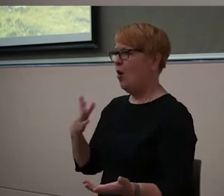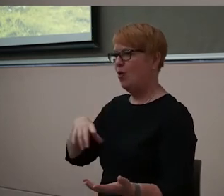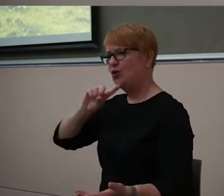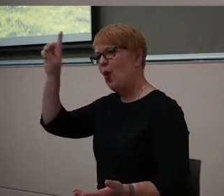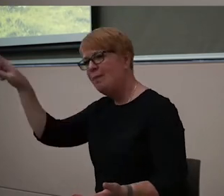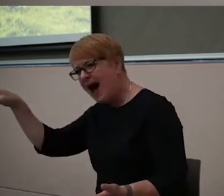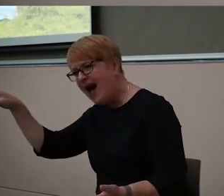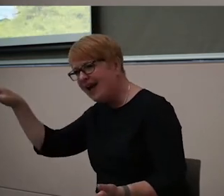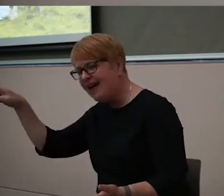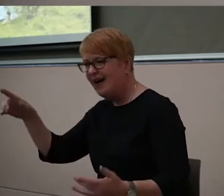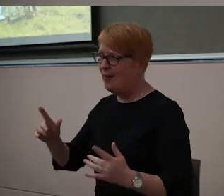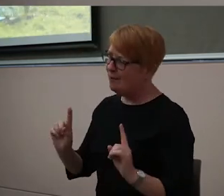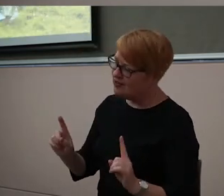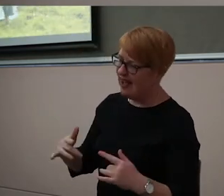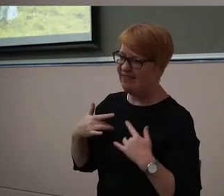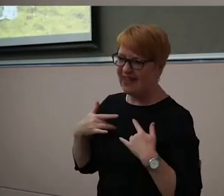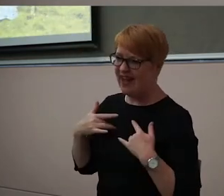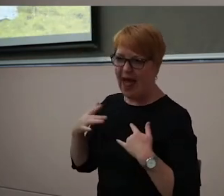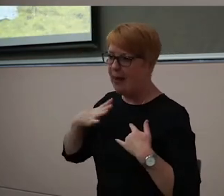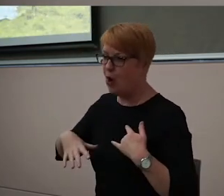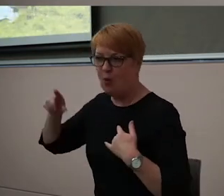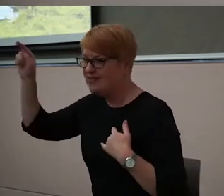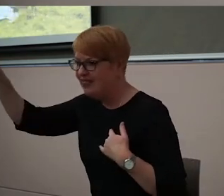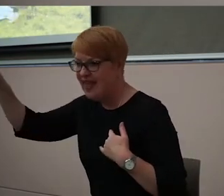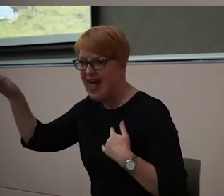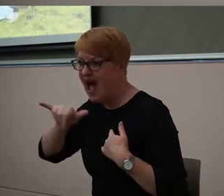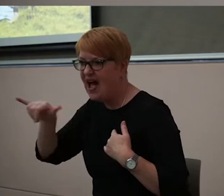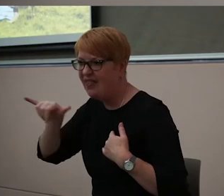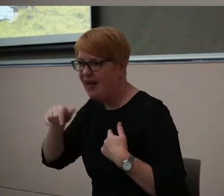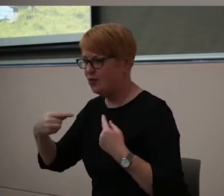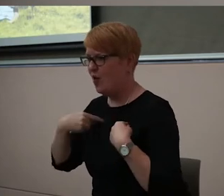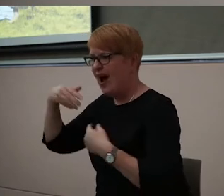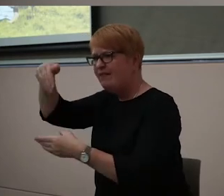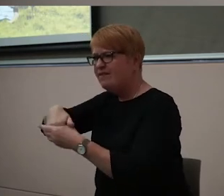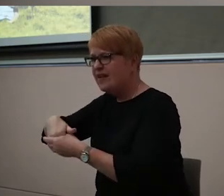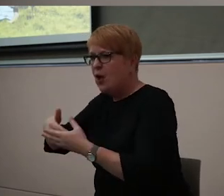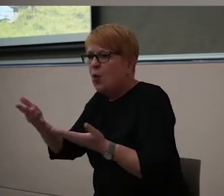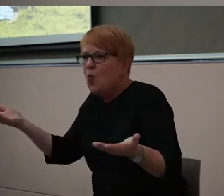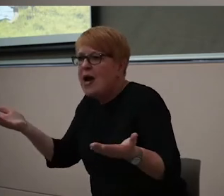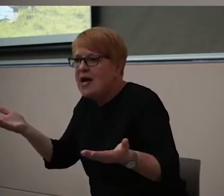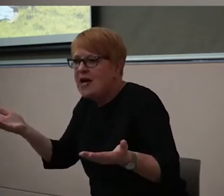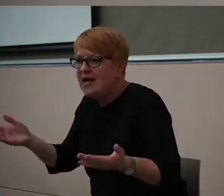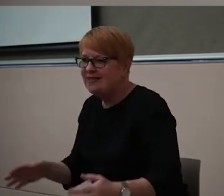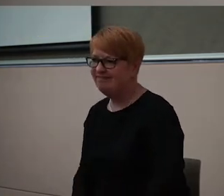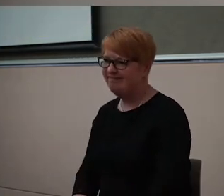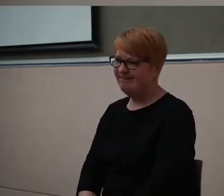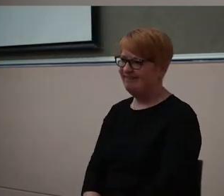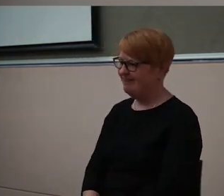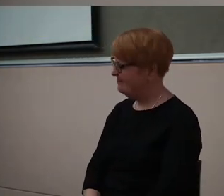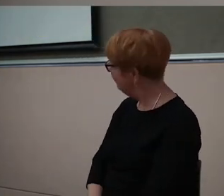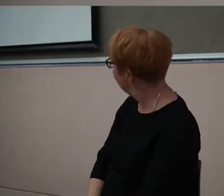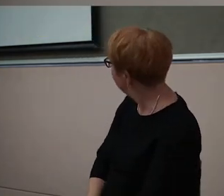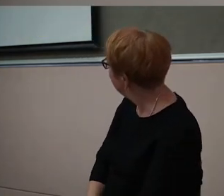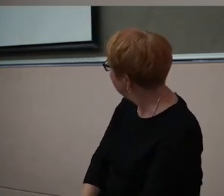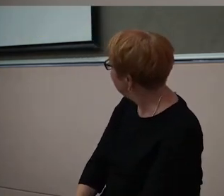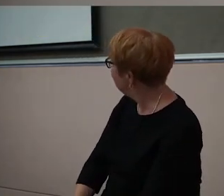On the one hand, I feel like I'm losing my culture, my heritage, because I feel like I've become anglicised in lots of ways, you know? But I need to hang on to